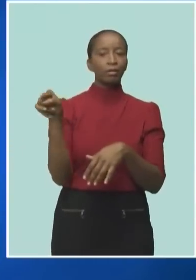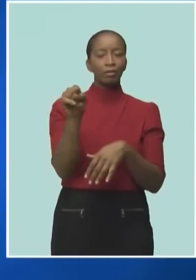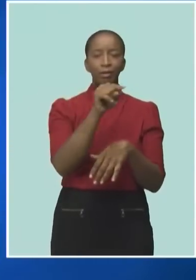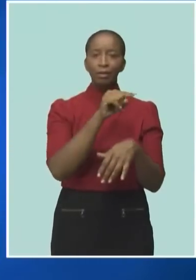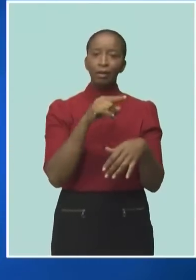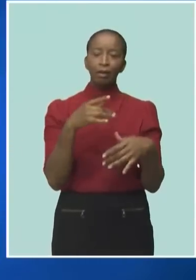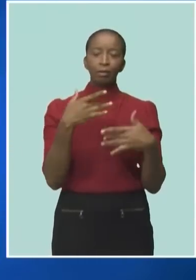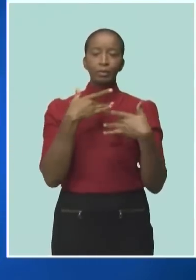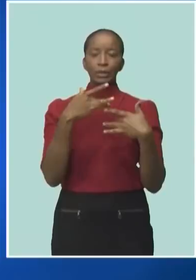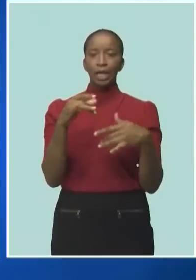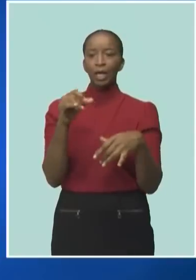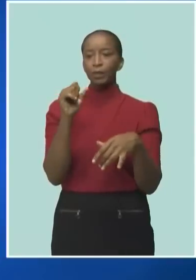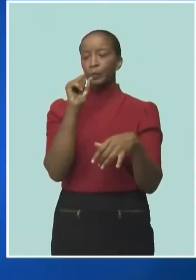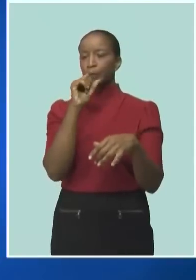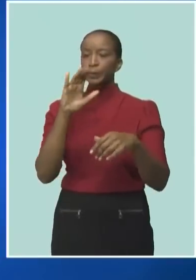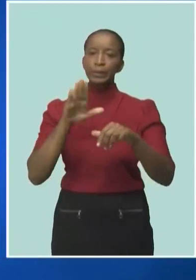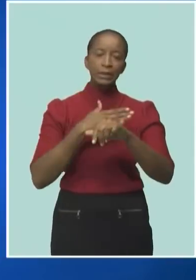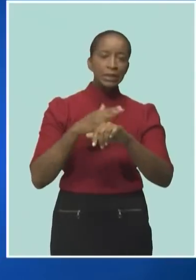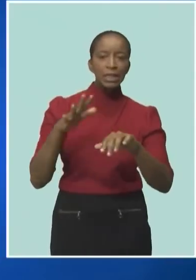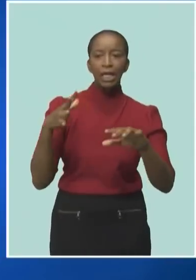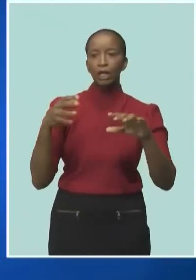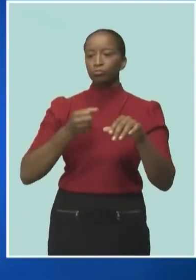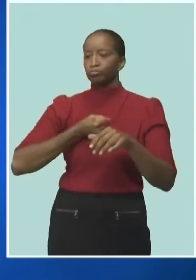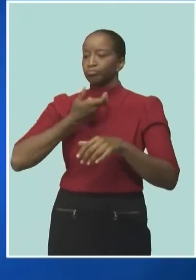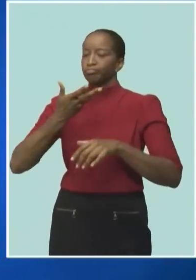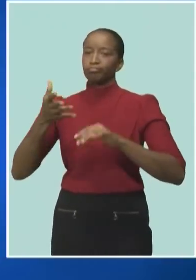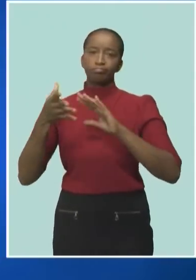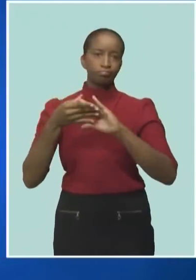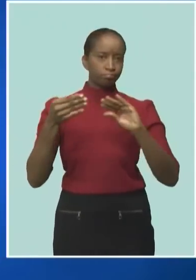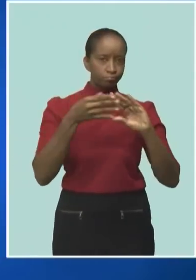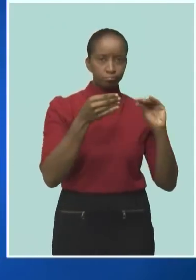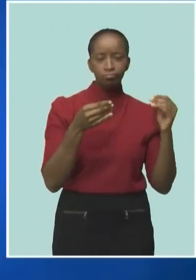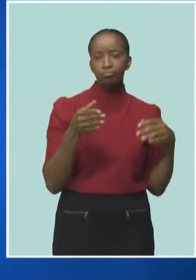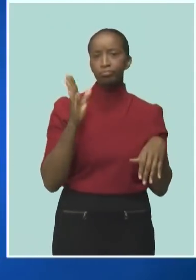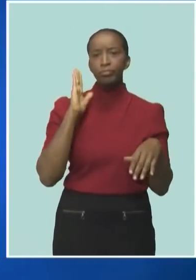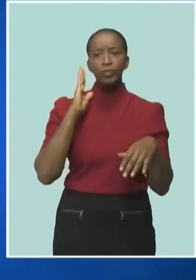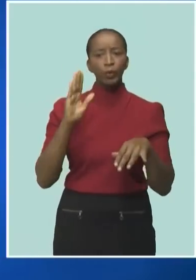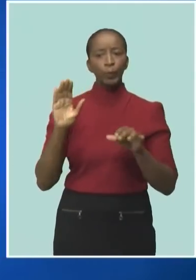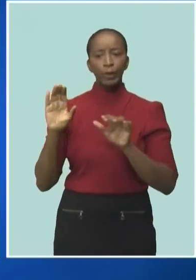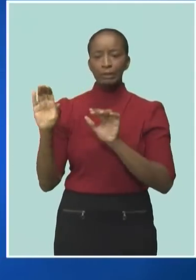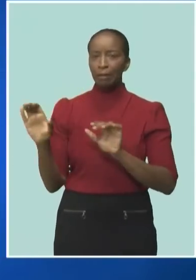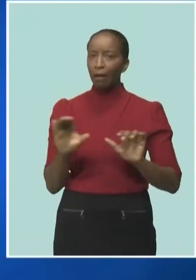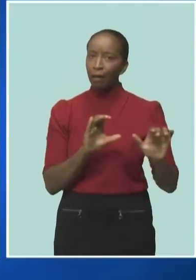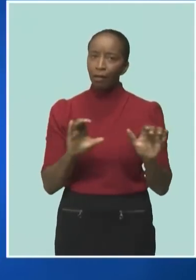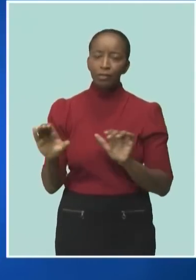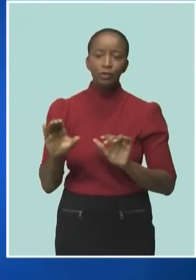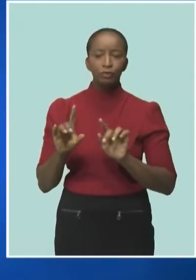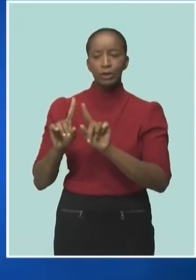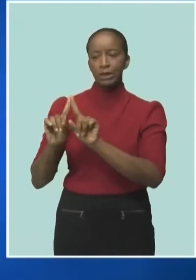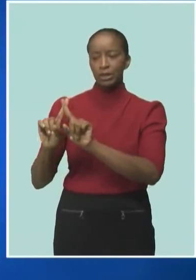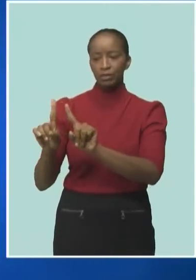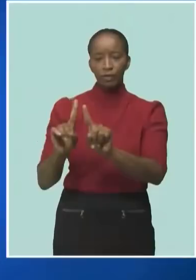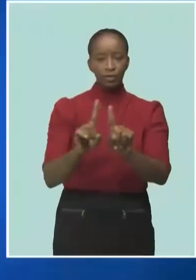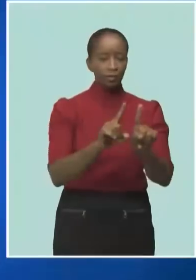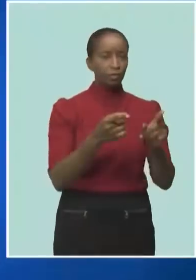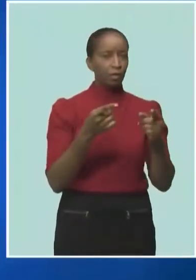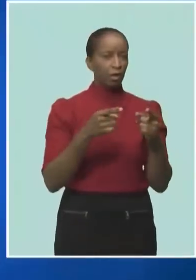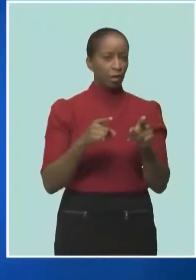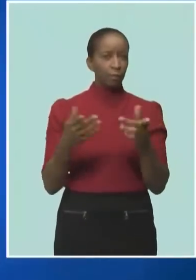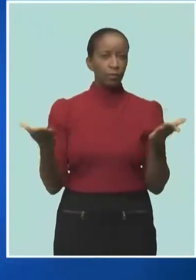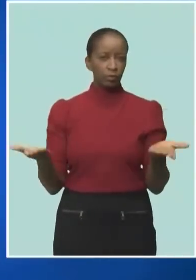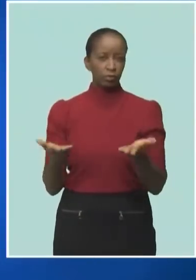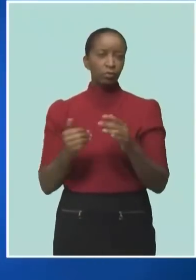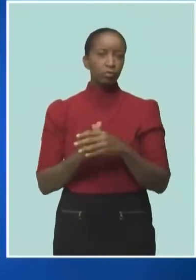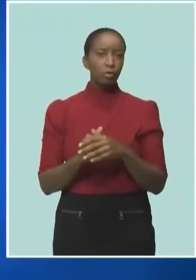to be a festival of activities happening right here in the village. And I'm also excited